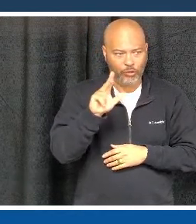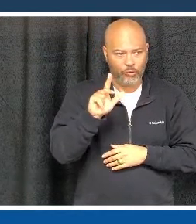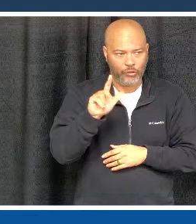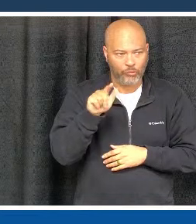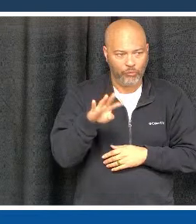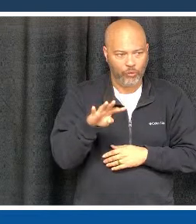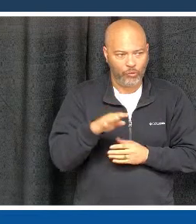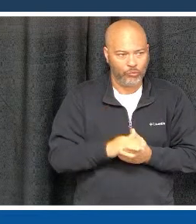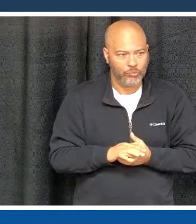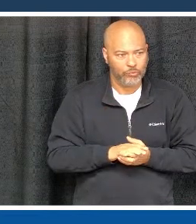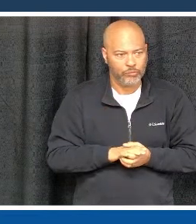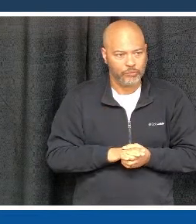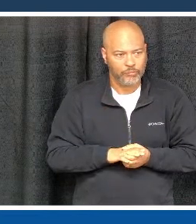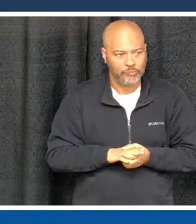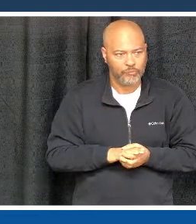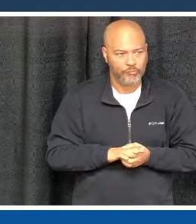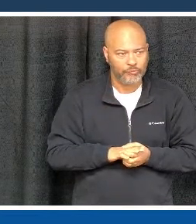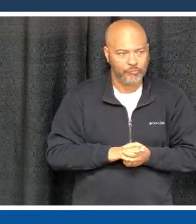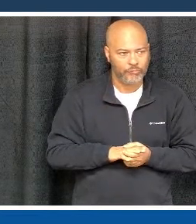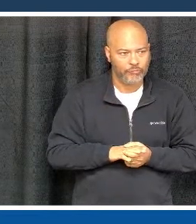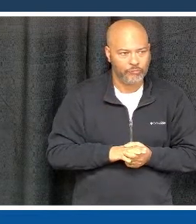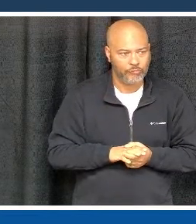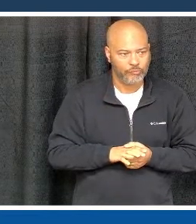2023-24. Mr. Tindall?